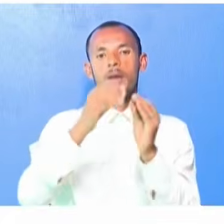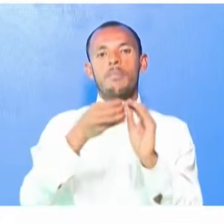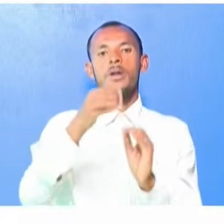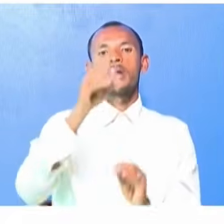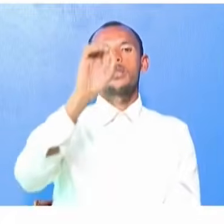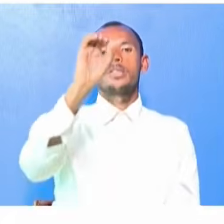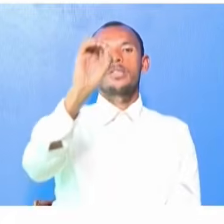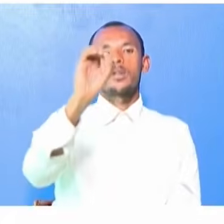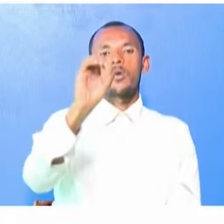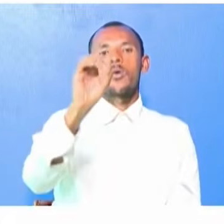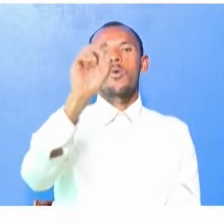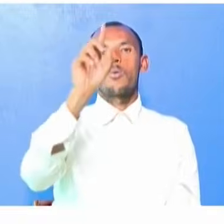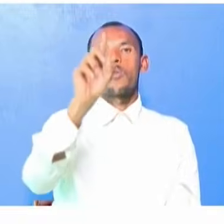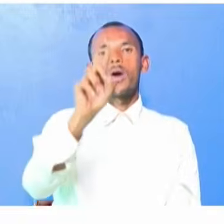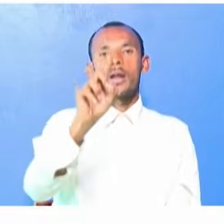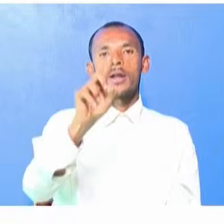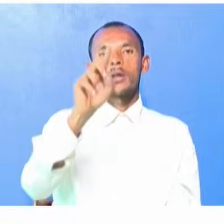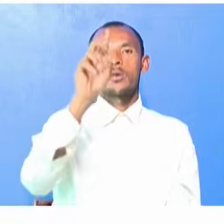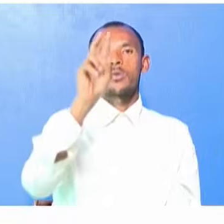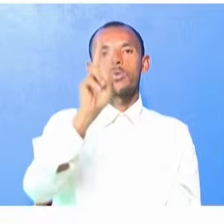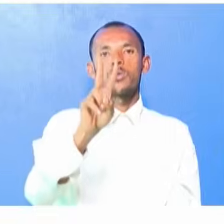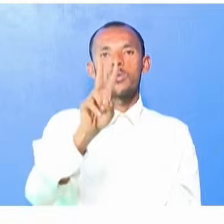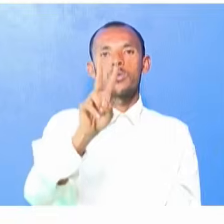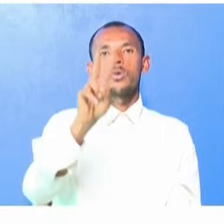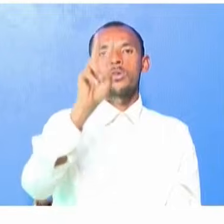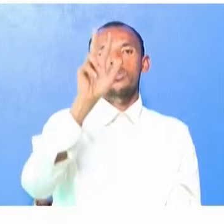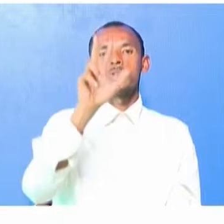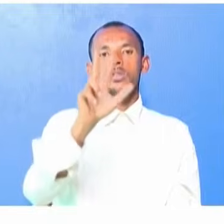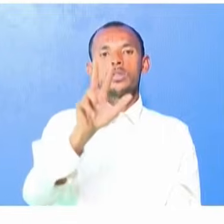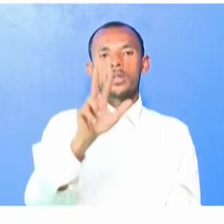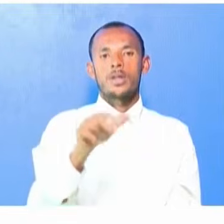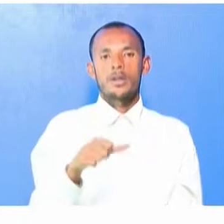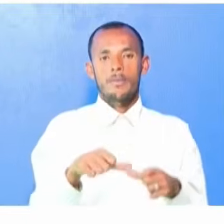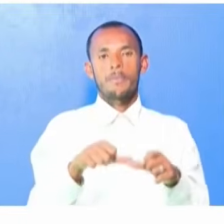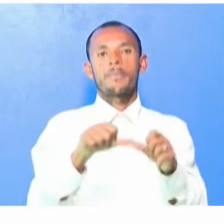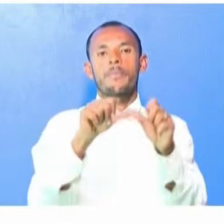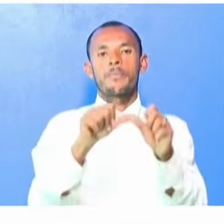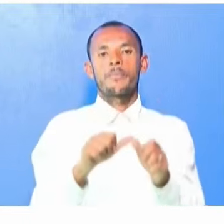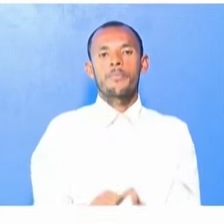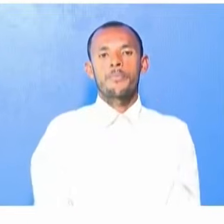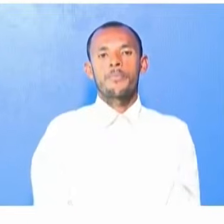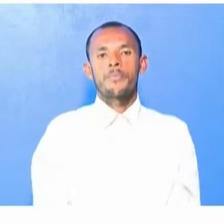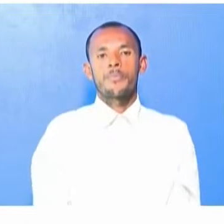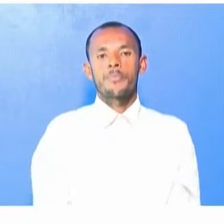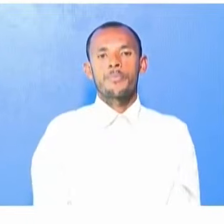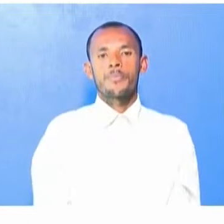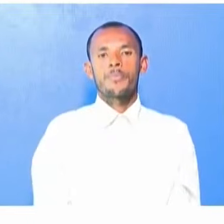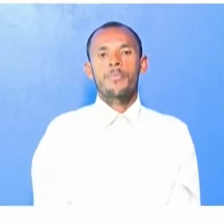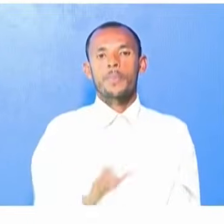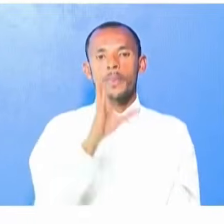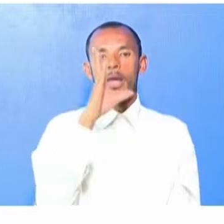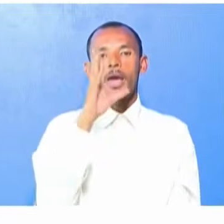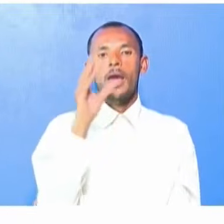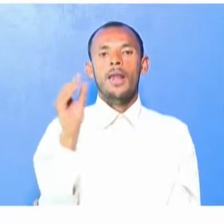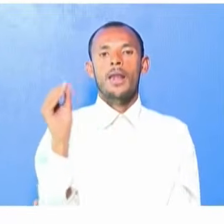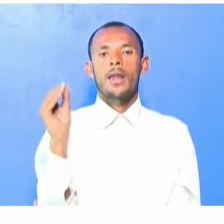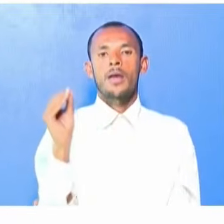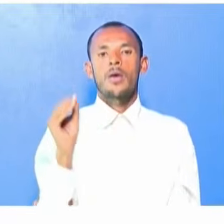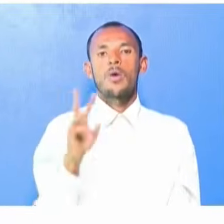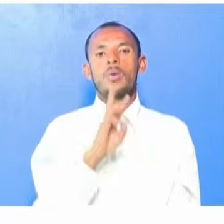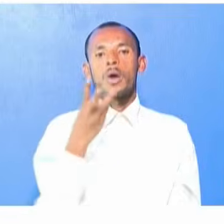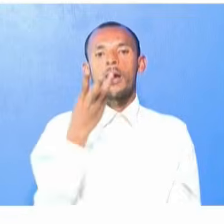0, 1, 2, 3, it goes on like this. And we